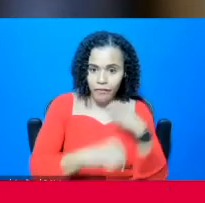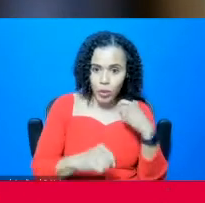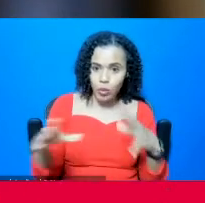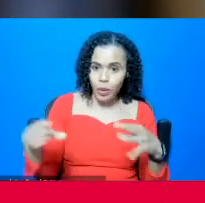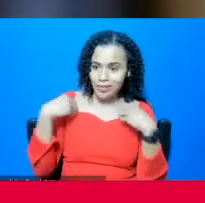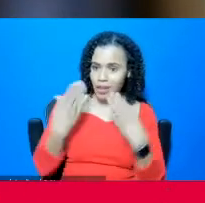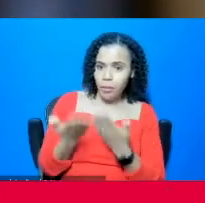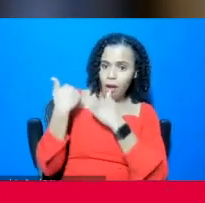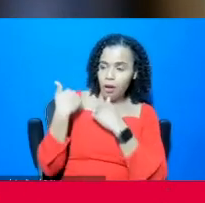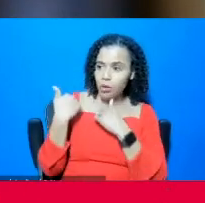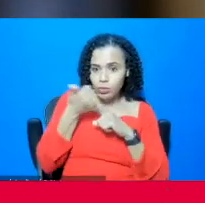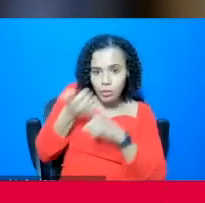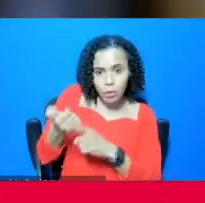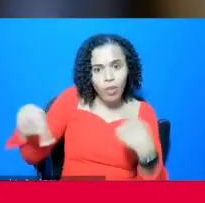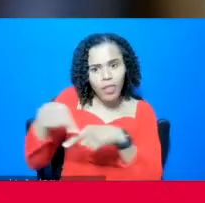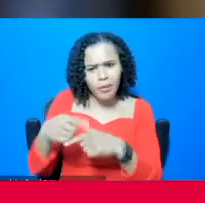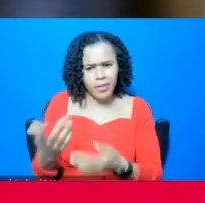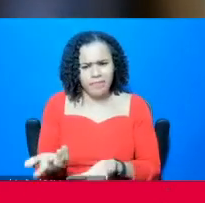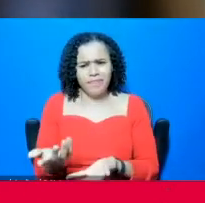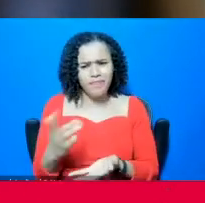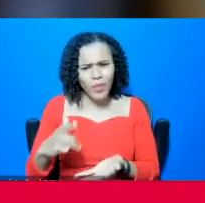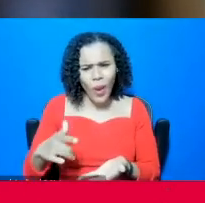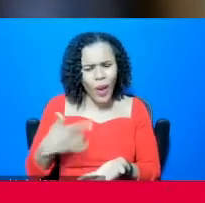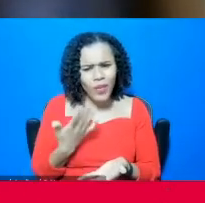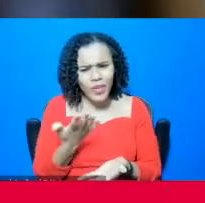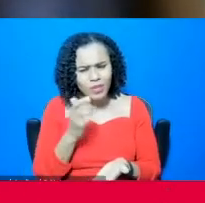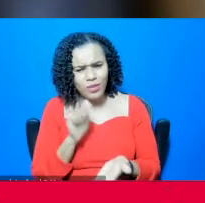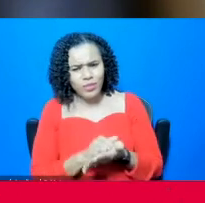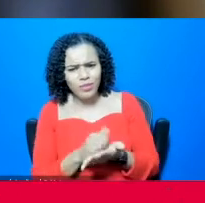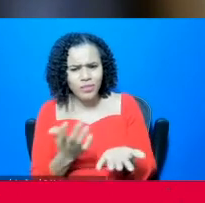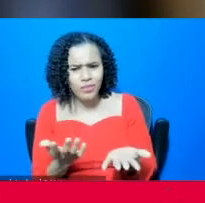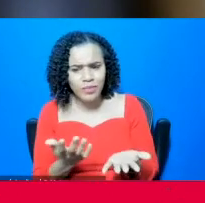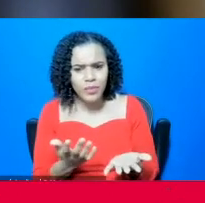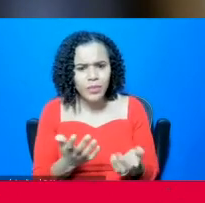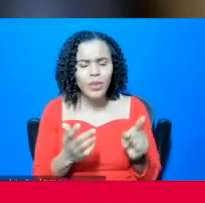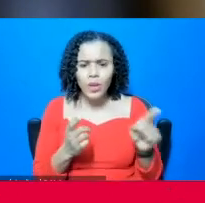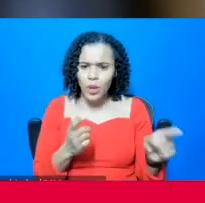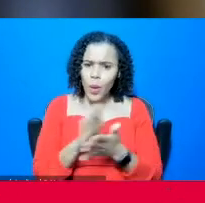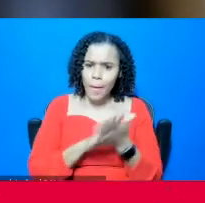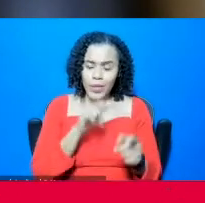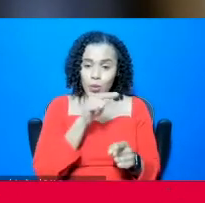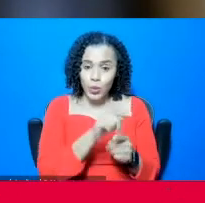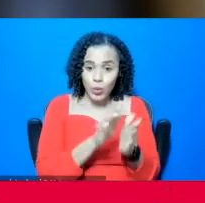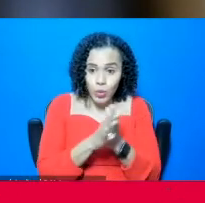it's not political to say that we have a social responsibility to society. It is political to distance yourself when it's no longer